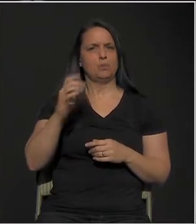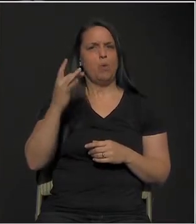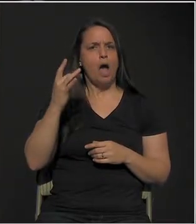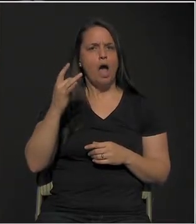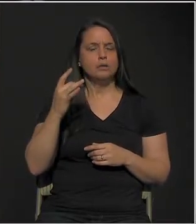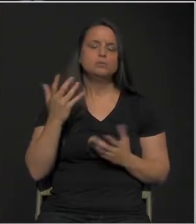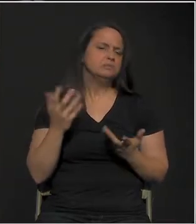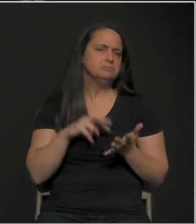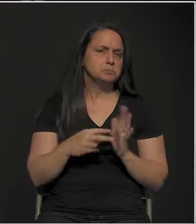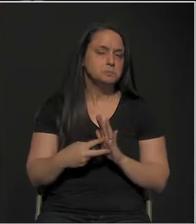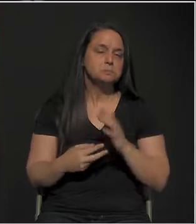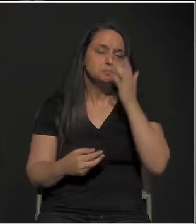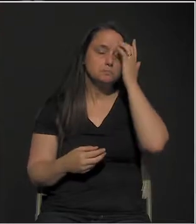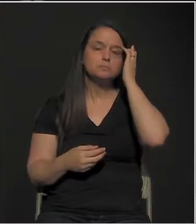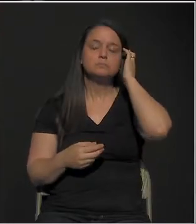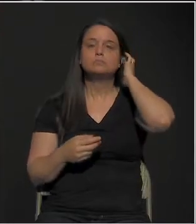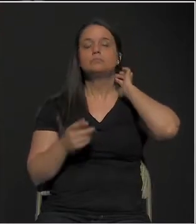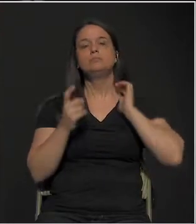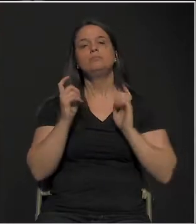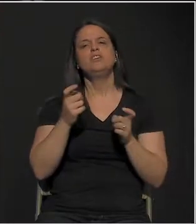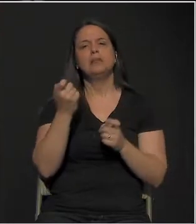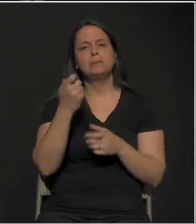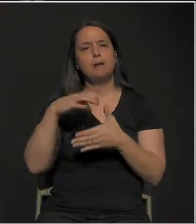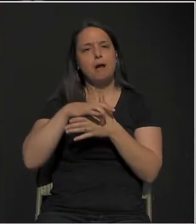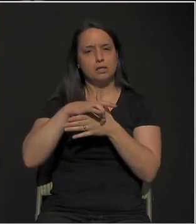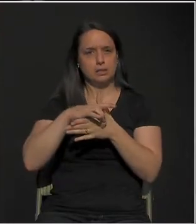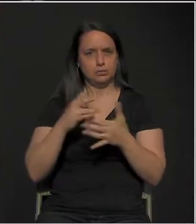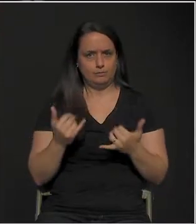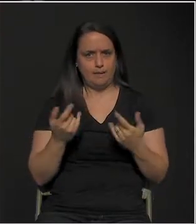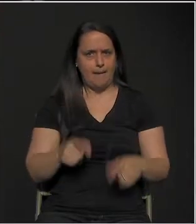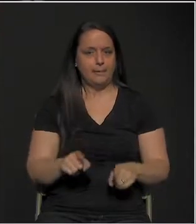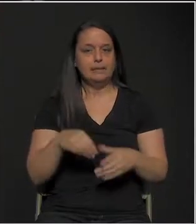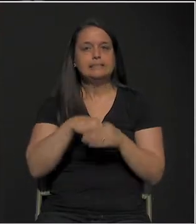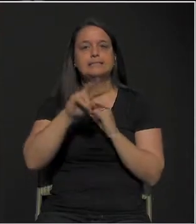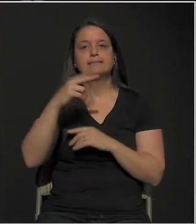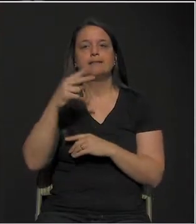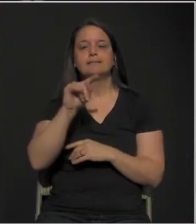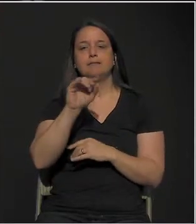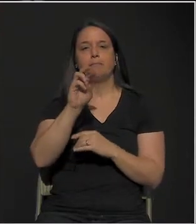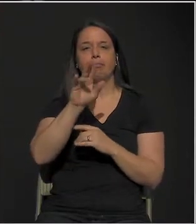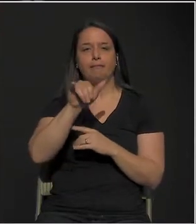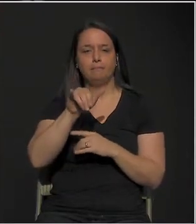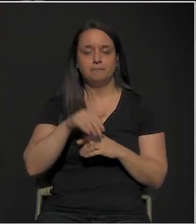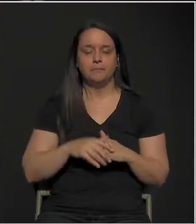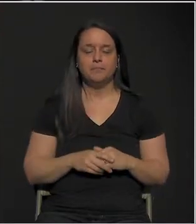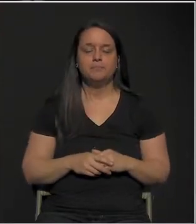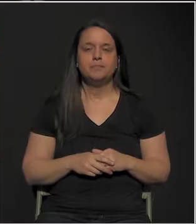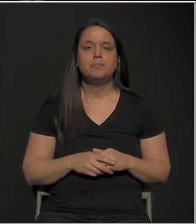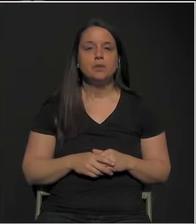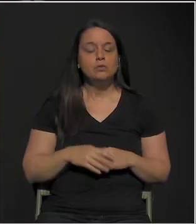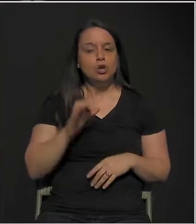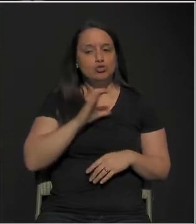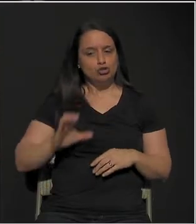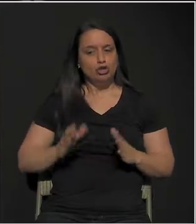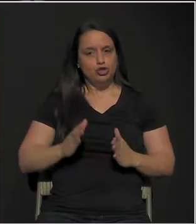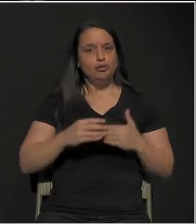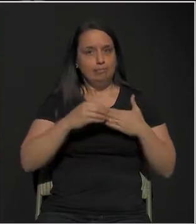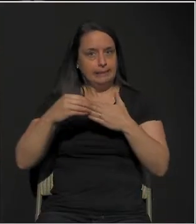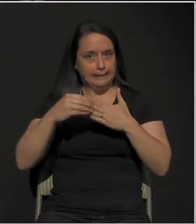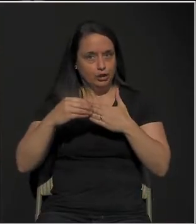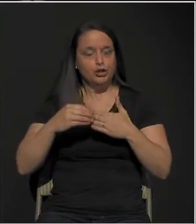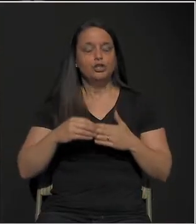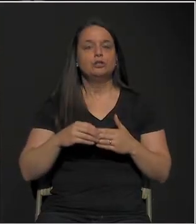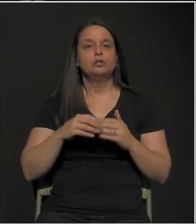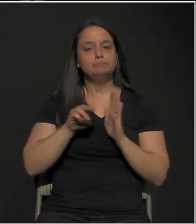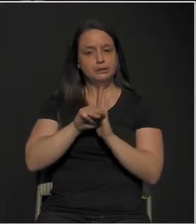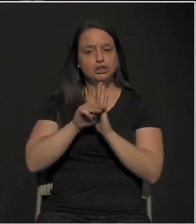So give you a little bit of context of what's going on in 2 Timothy. There was a Christian leader, a Christian